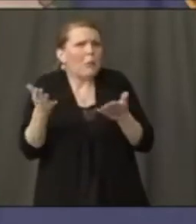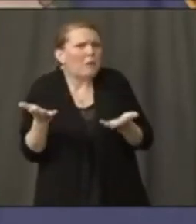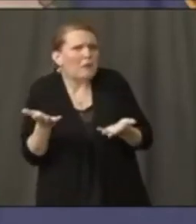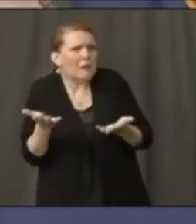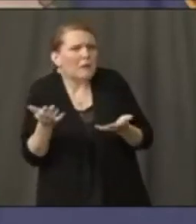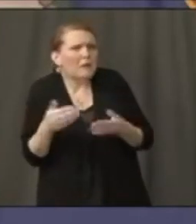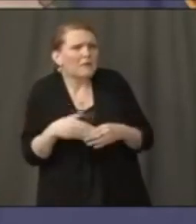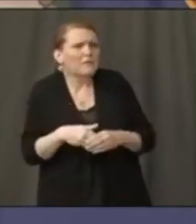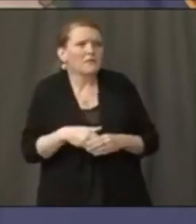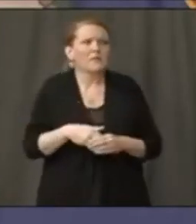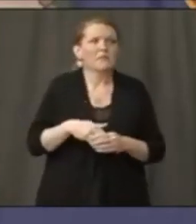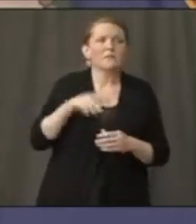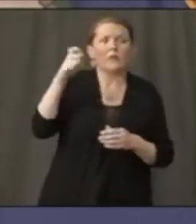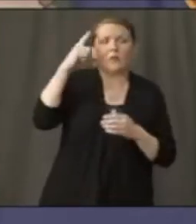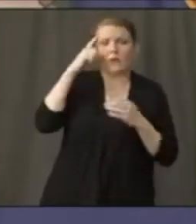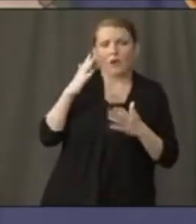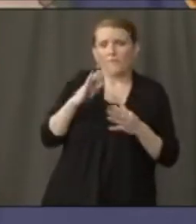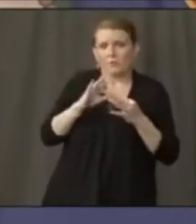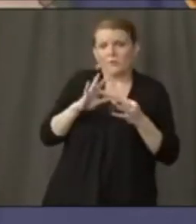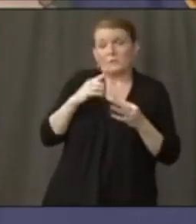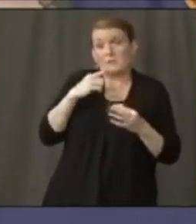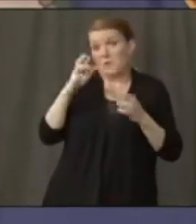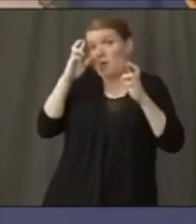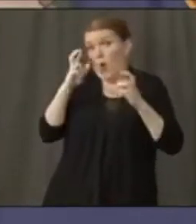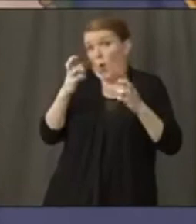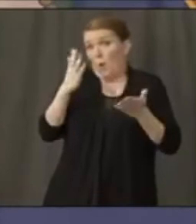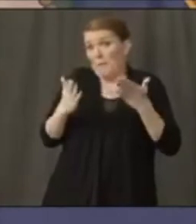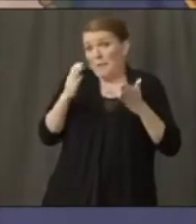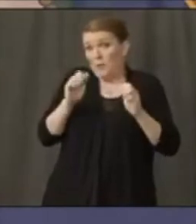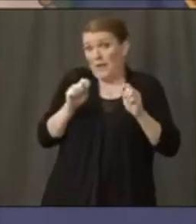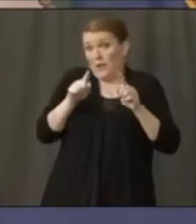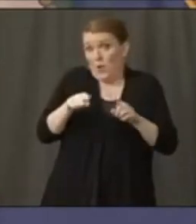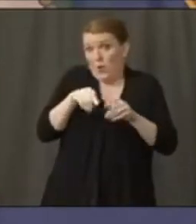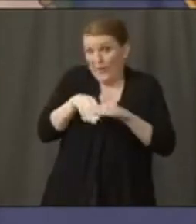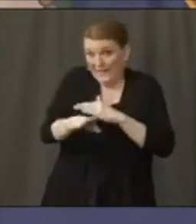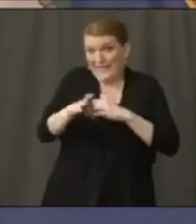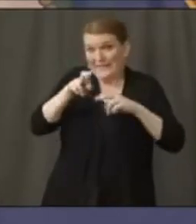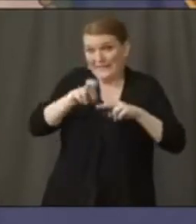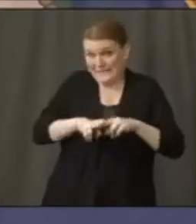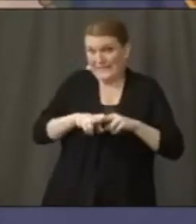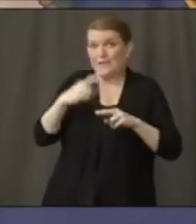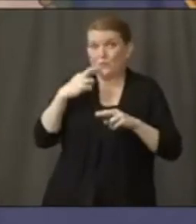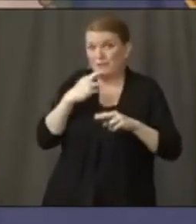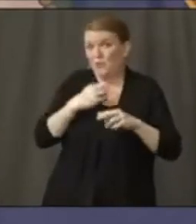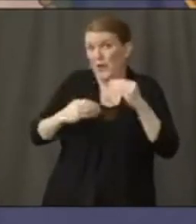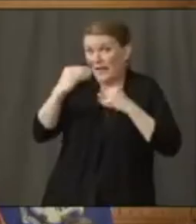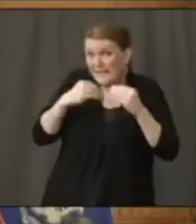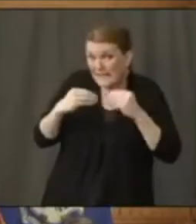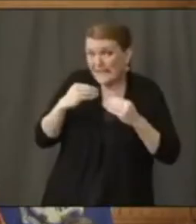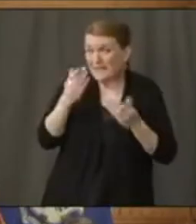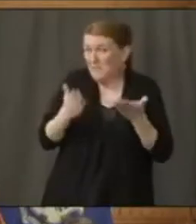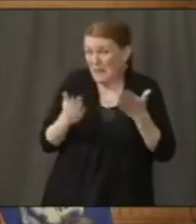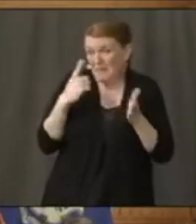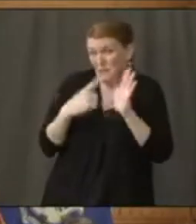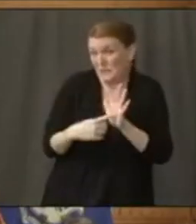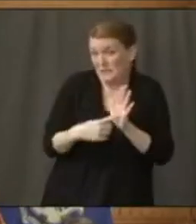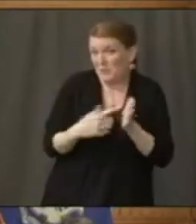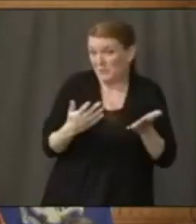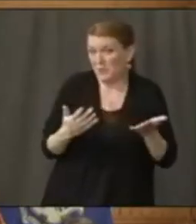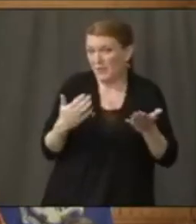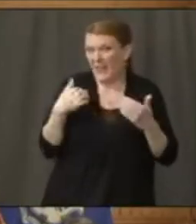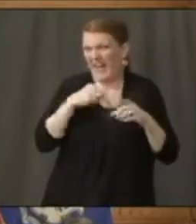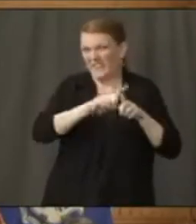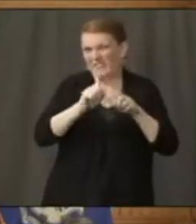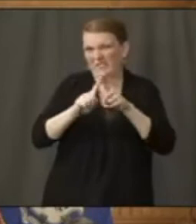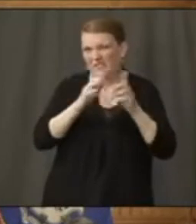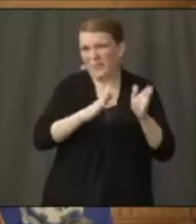20th or before that. So those are the different steps we have along the way, yes. Okay. And the other question I had was on the